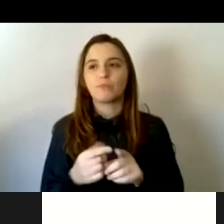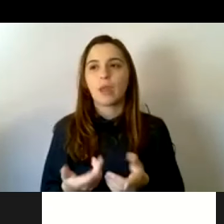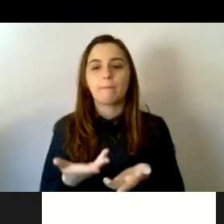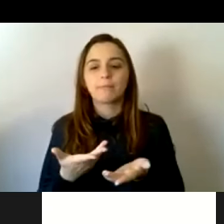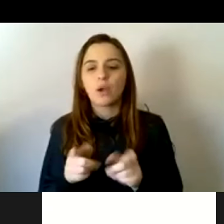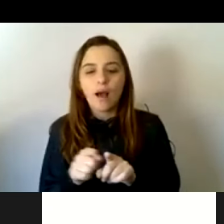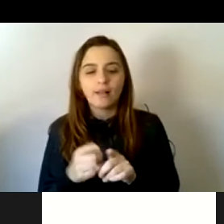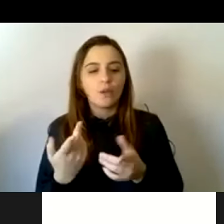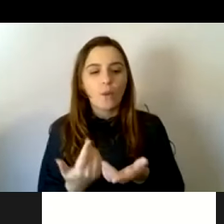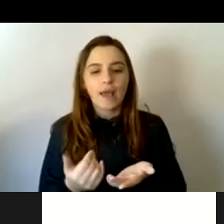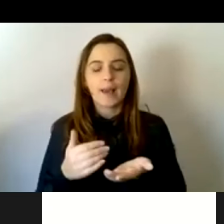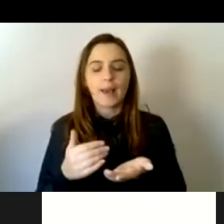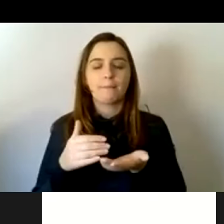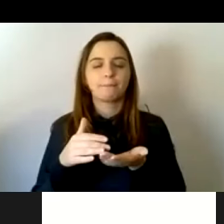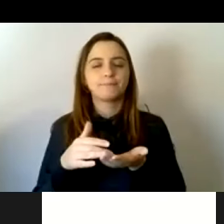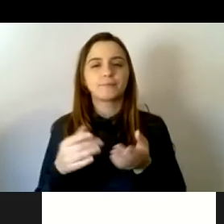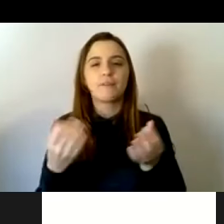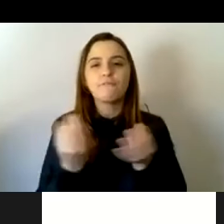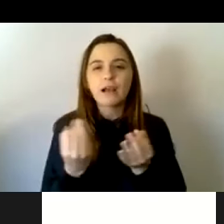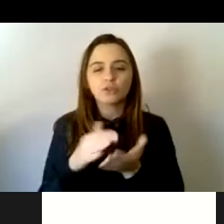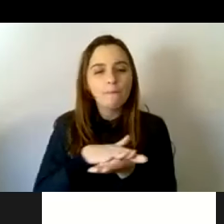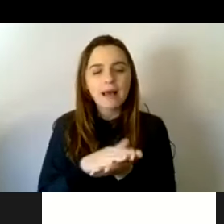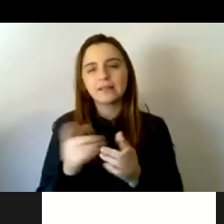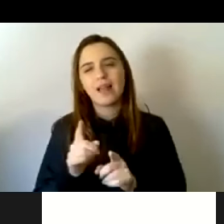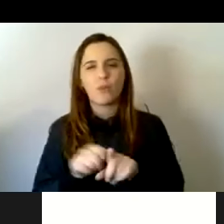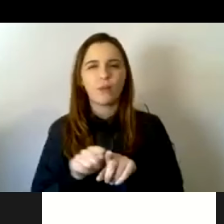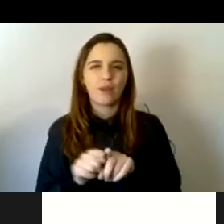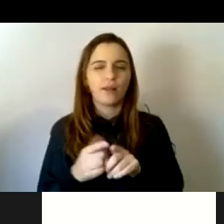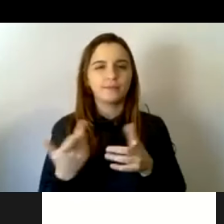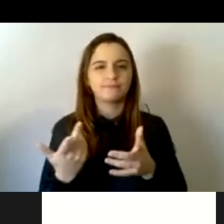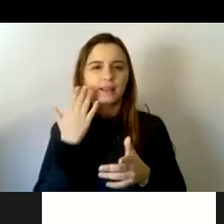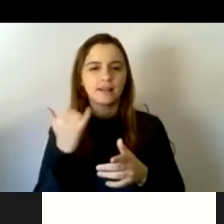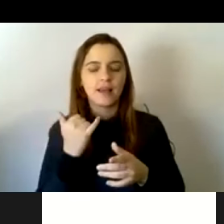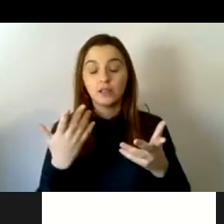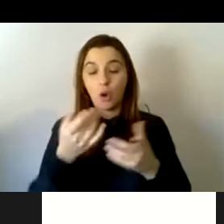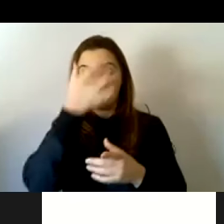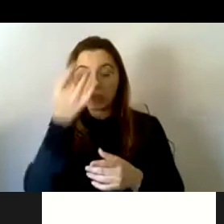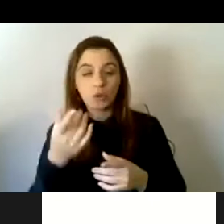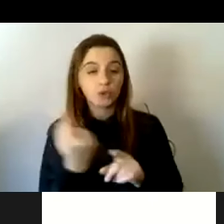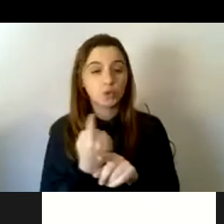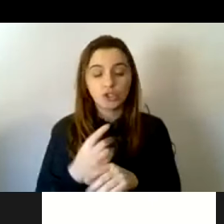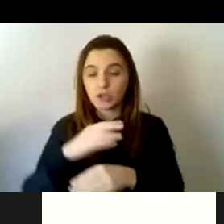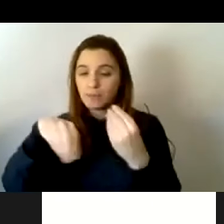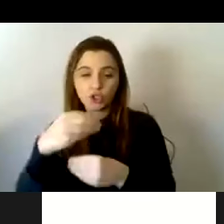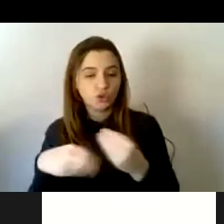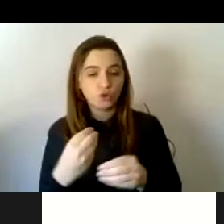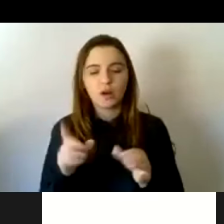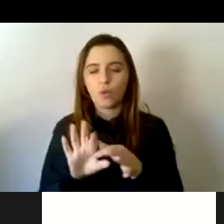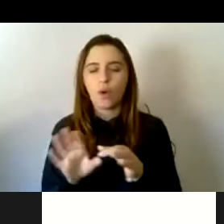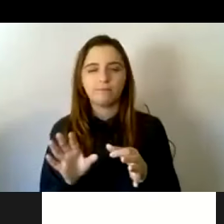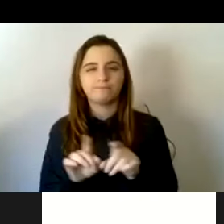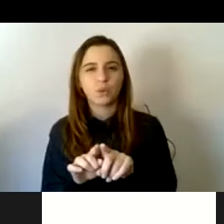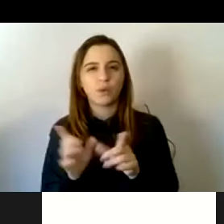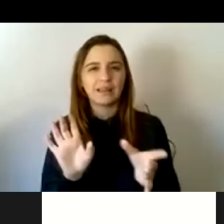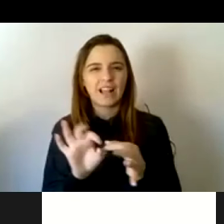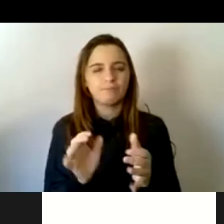of mix fact with opinions and make everything in a sort of a strange relativism that anything